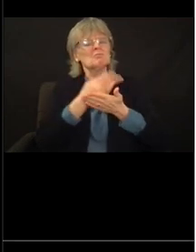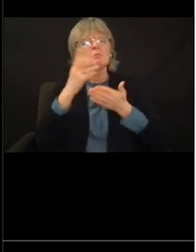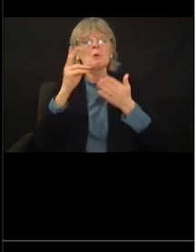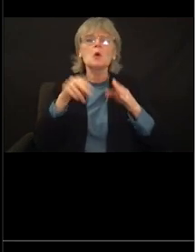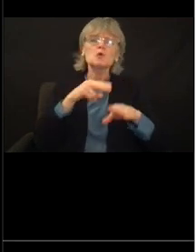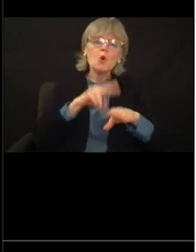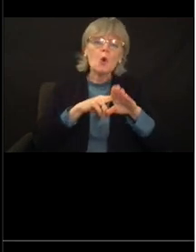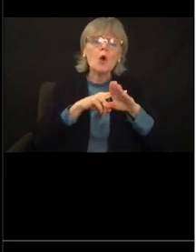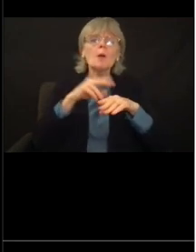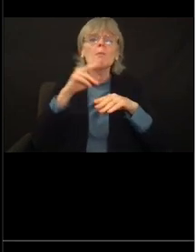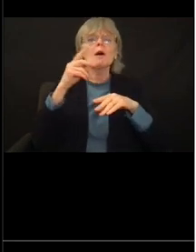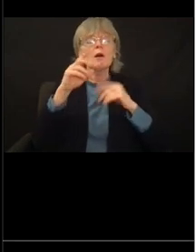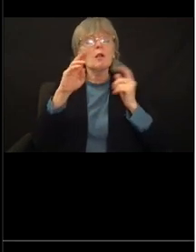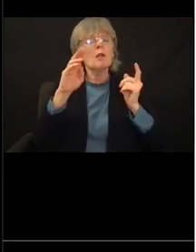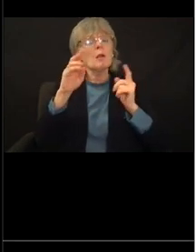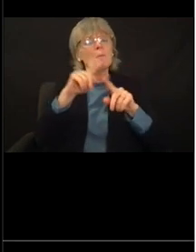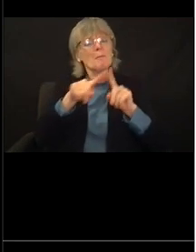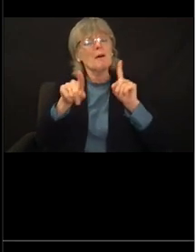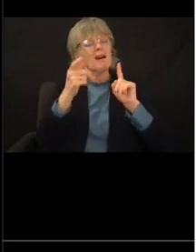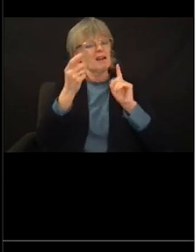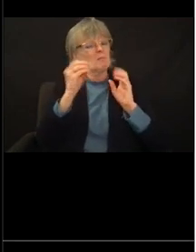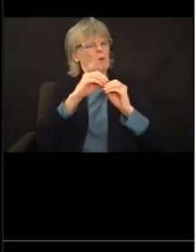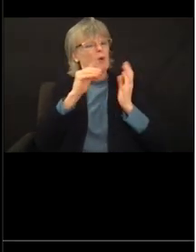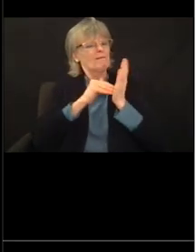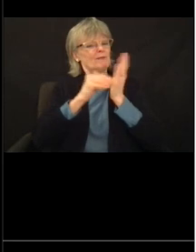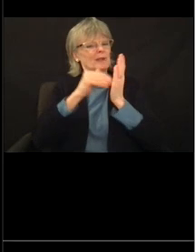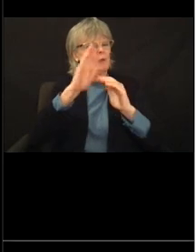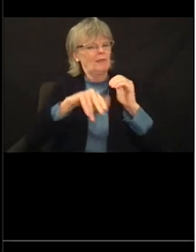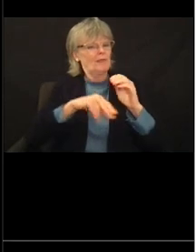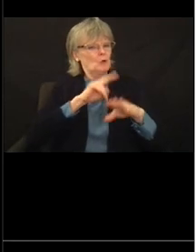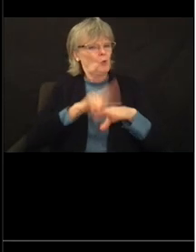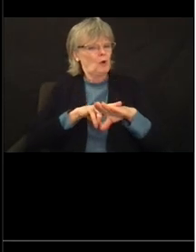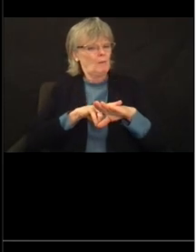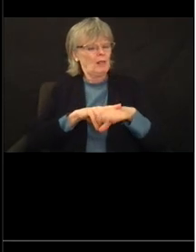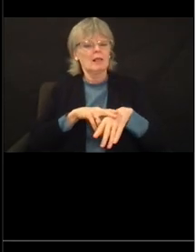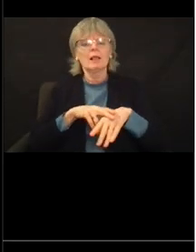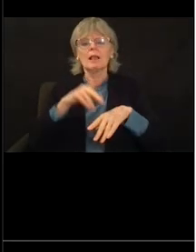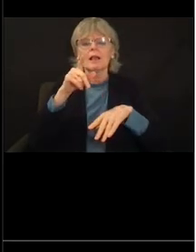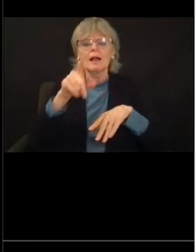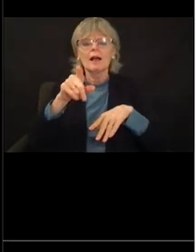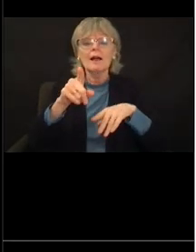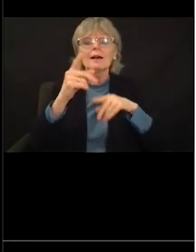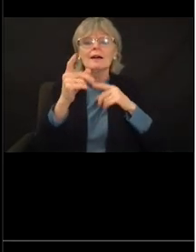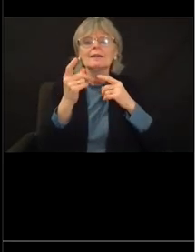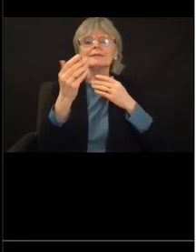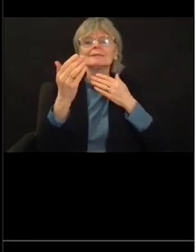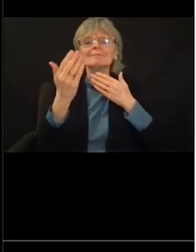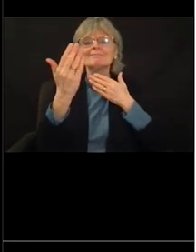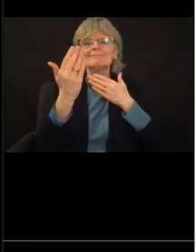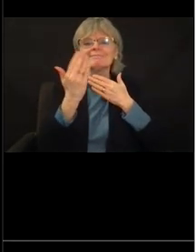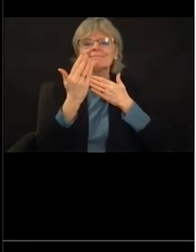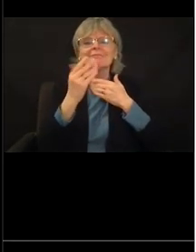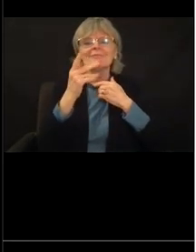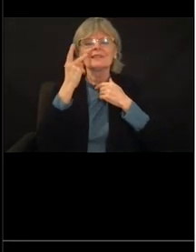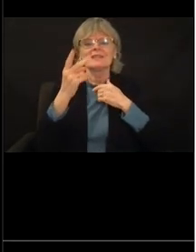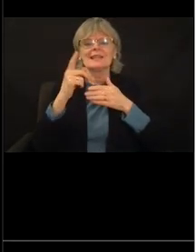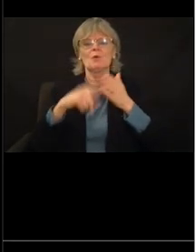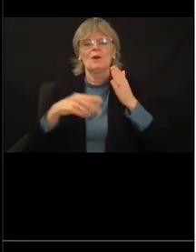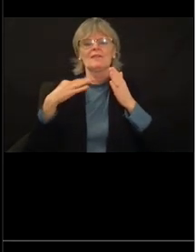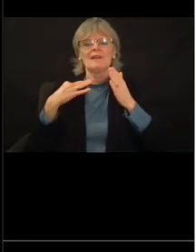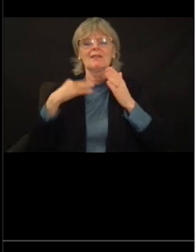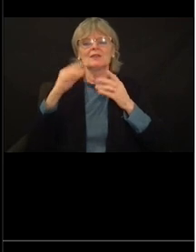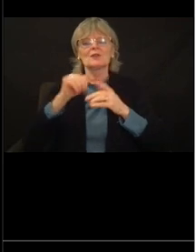seals to haul out, it was a little bit more frequent than usual. And here's a closer look at what our volunteers do. They set up a